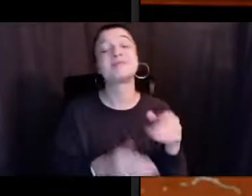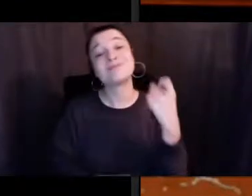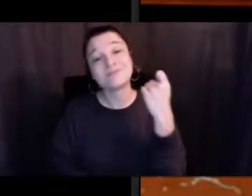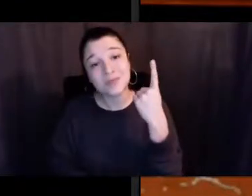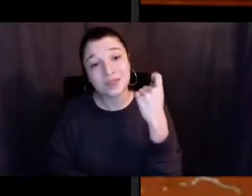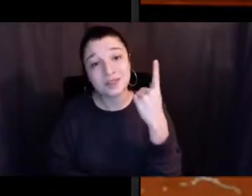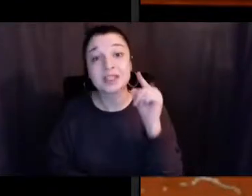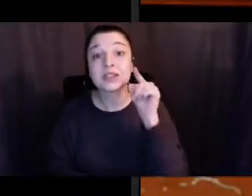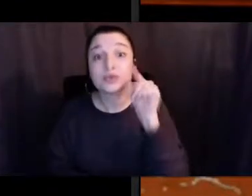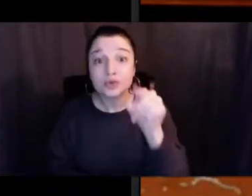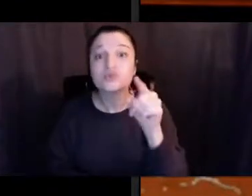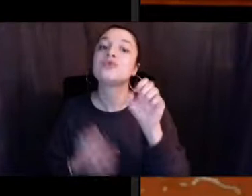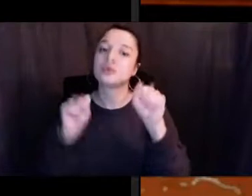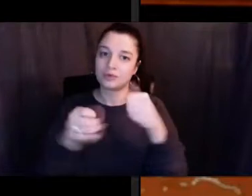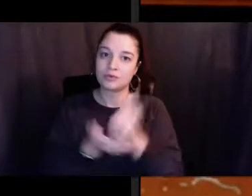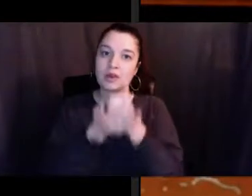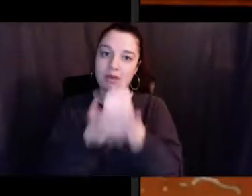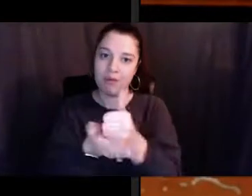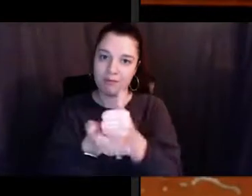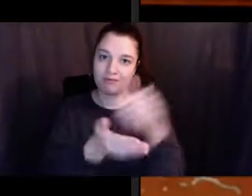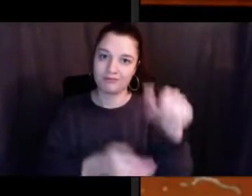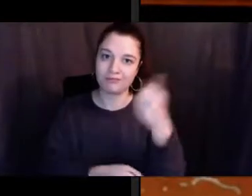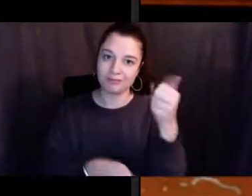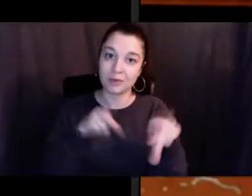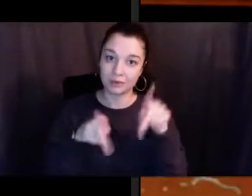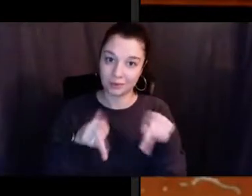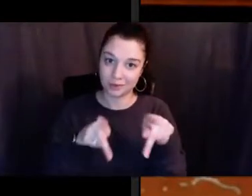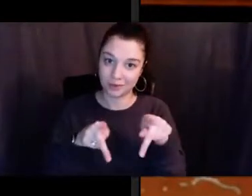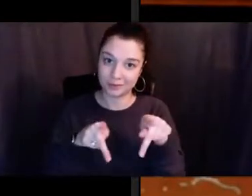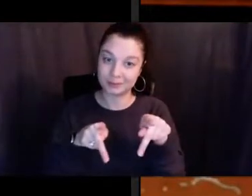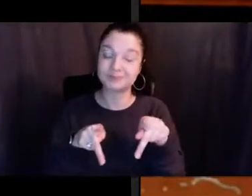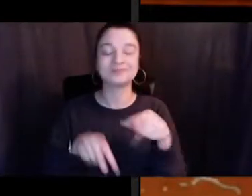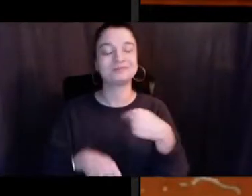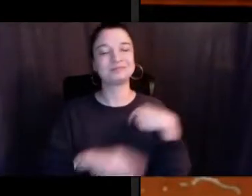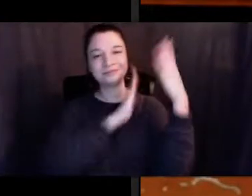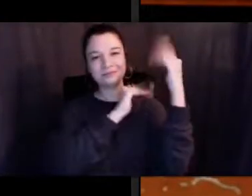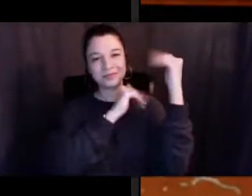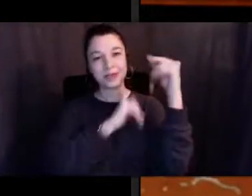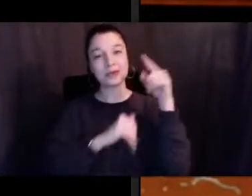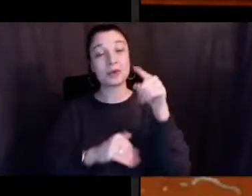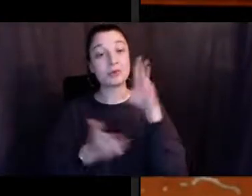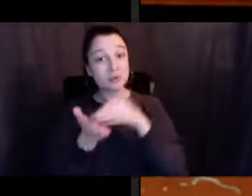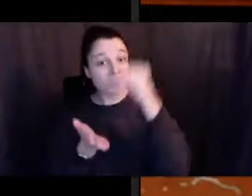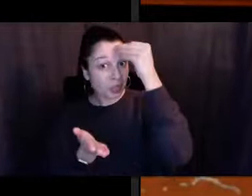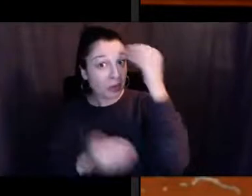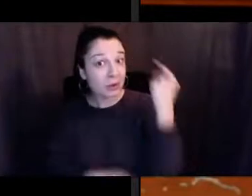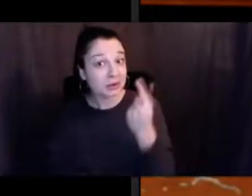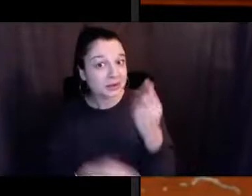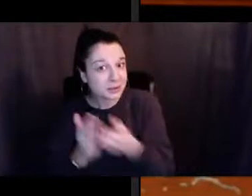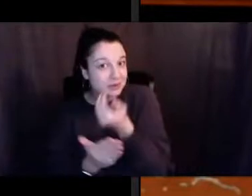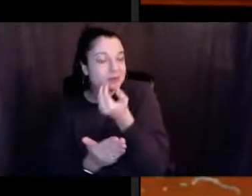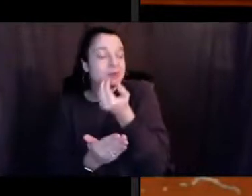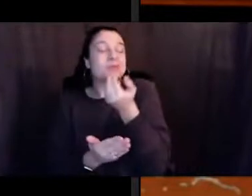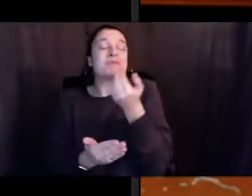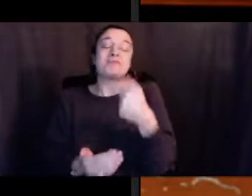classmates, your friends, and your family as well. So kids, I hope you learned something new today. I hope you enjoyed this book. It's one of my favorite